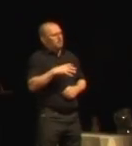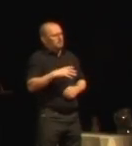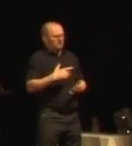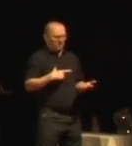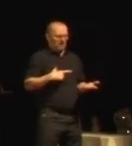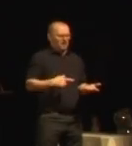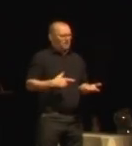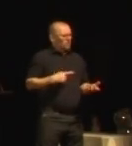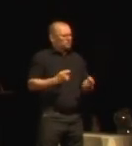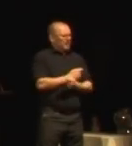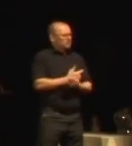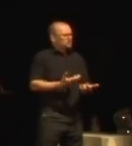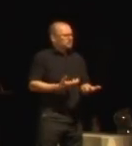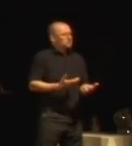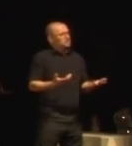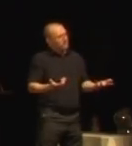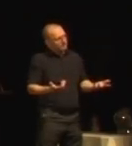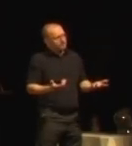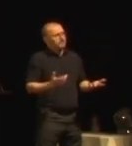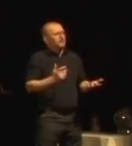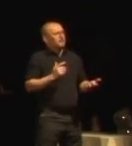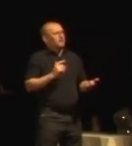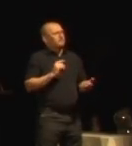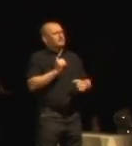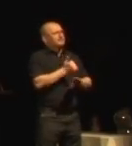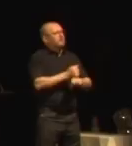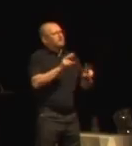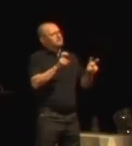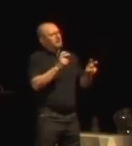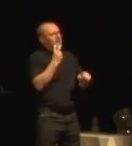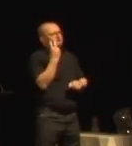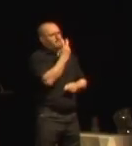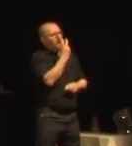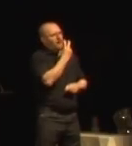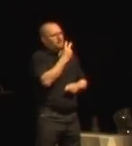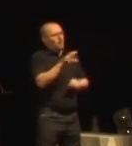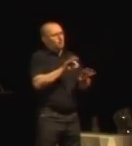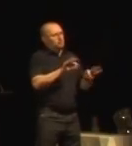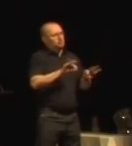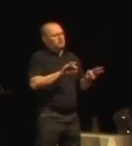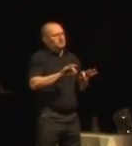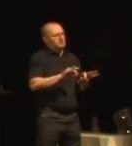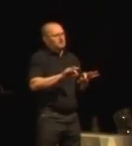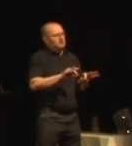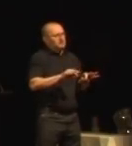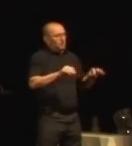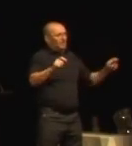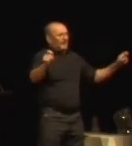part of the change was the introduction of the blind audition, where musicians literally auditioned behind a